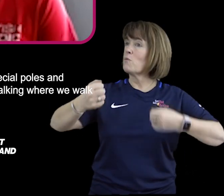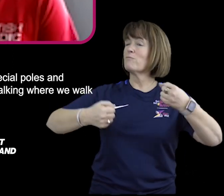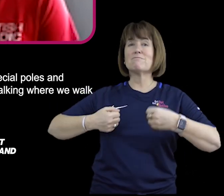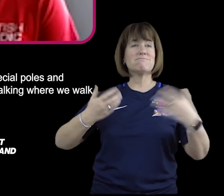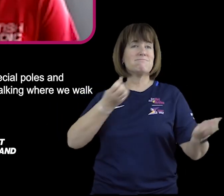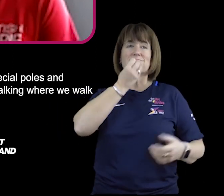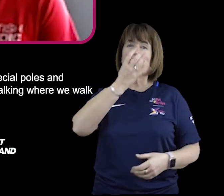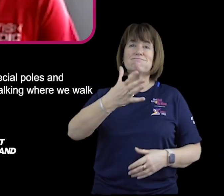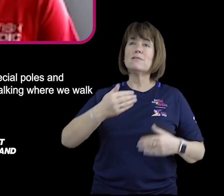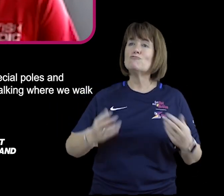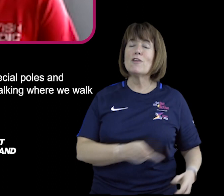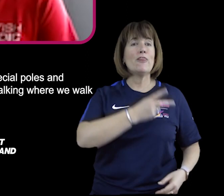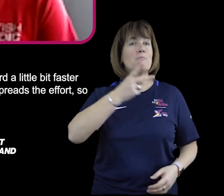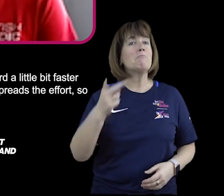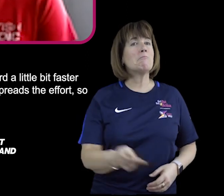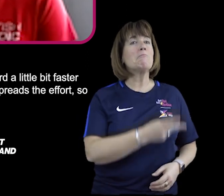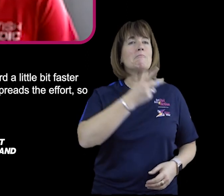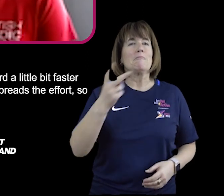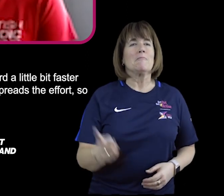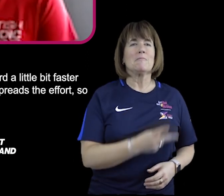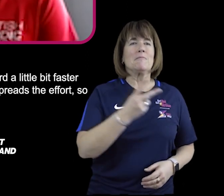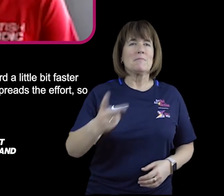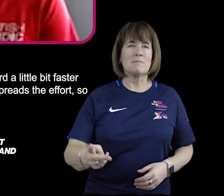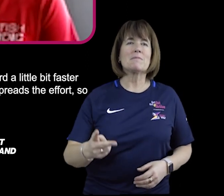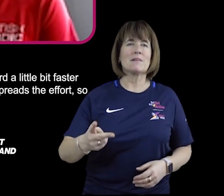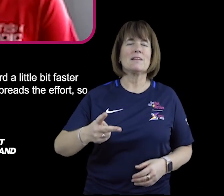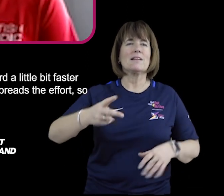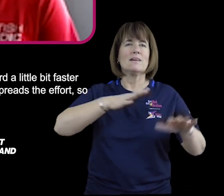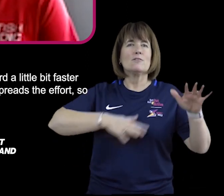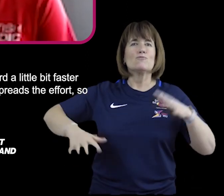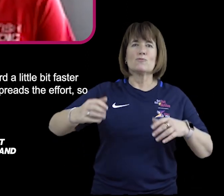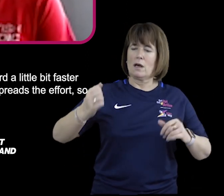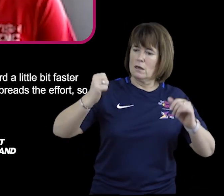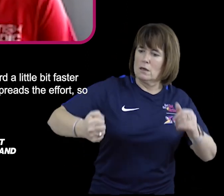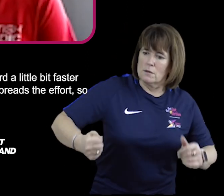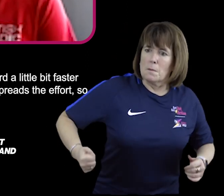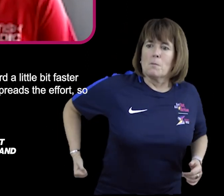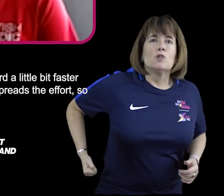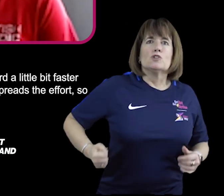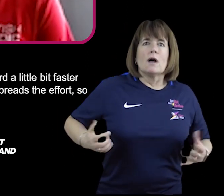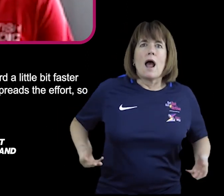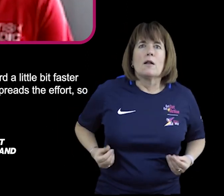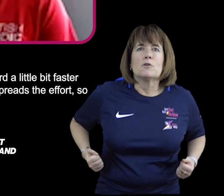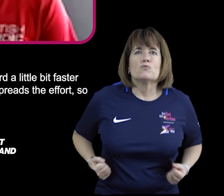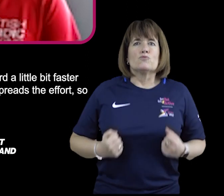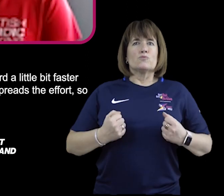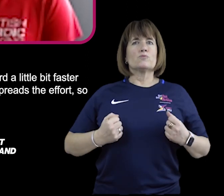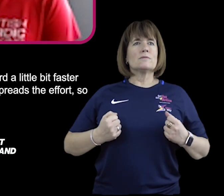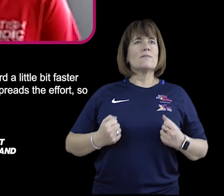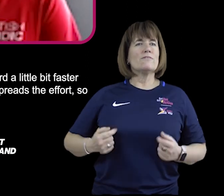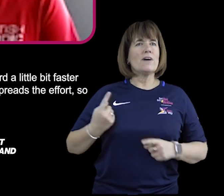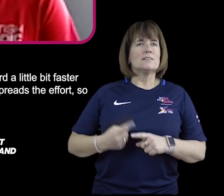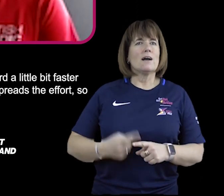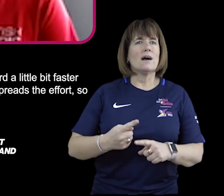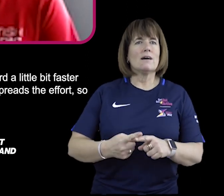where we walk in a lovely meditative rhythm with these poles, pushing backwards on them, and it propels us forward a